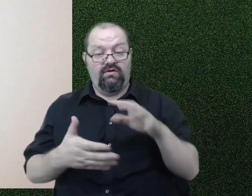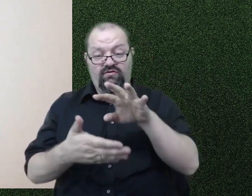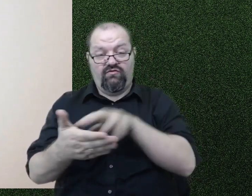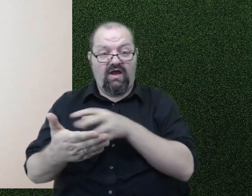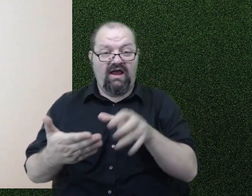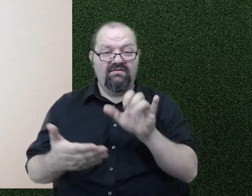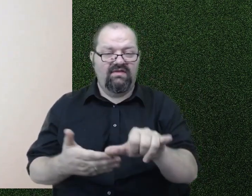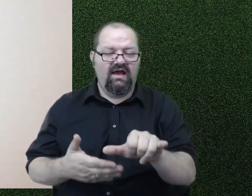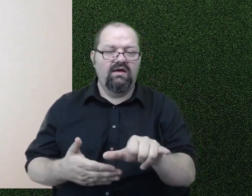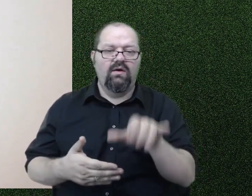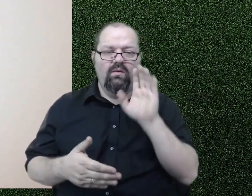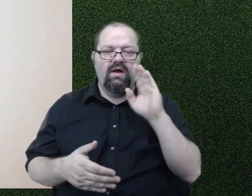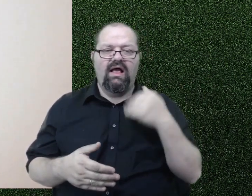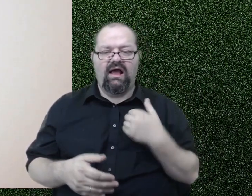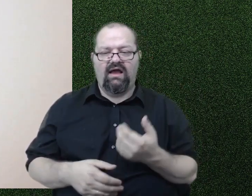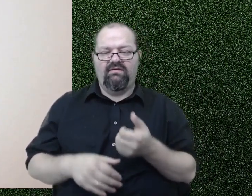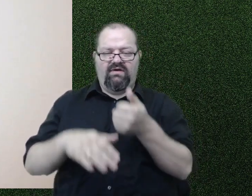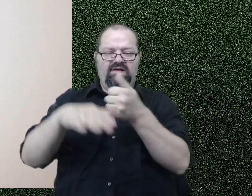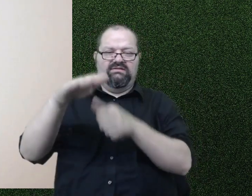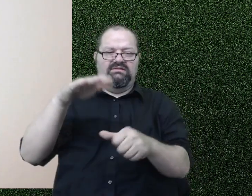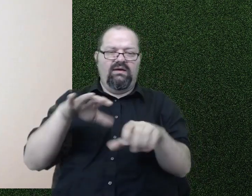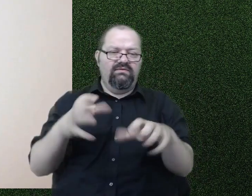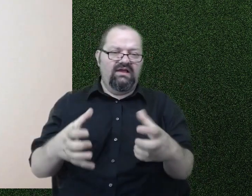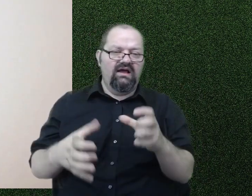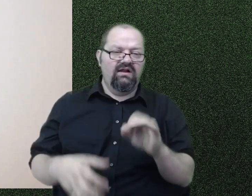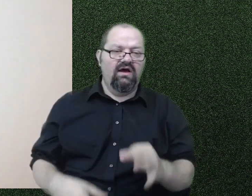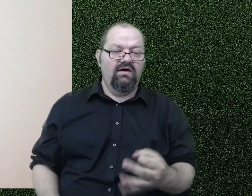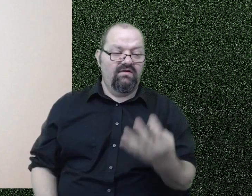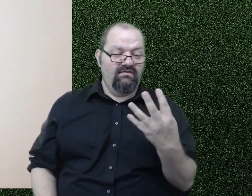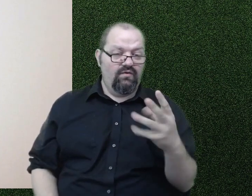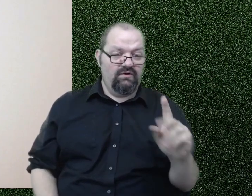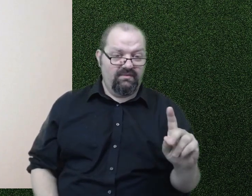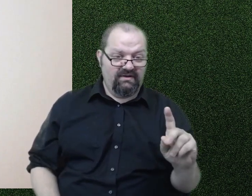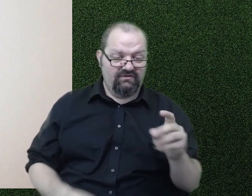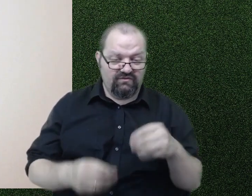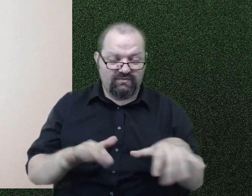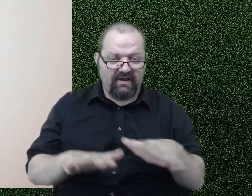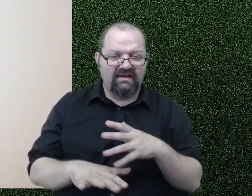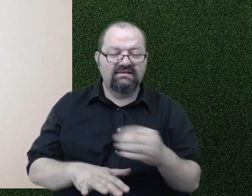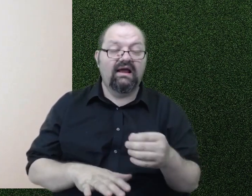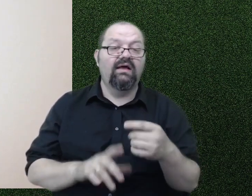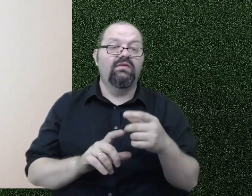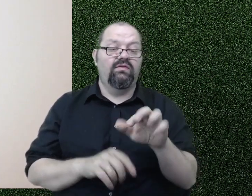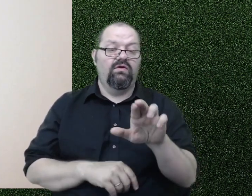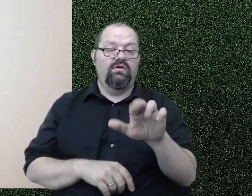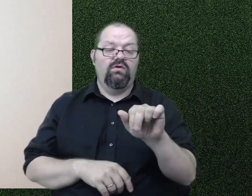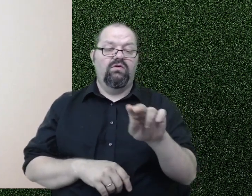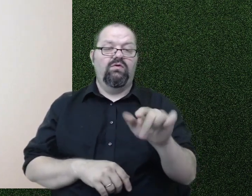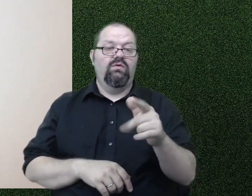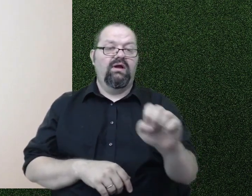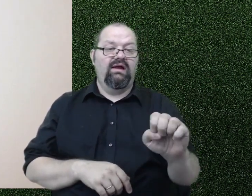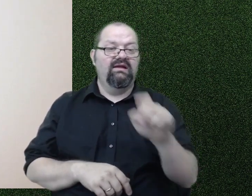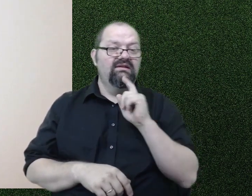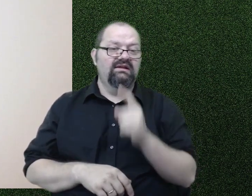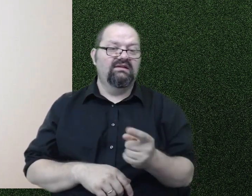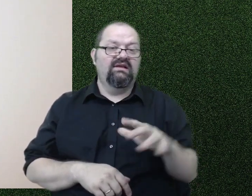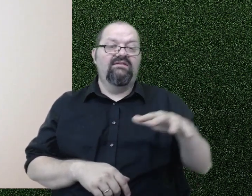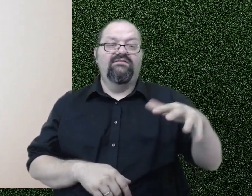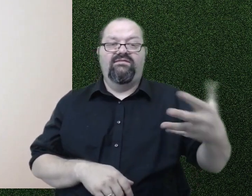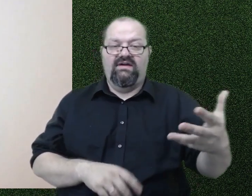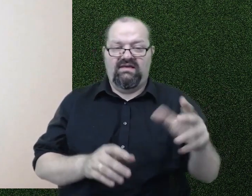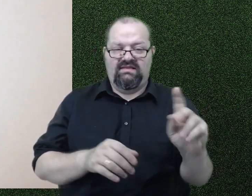a subset of 4-dimensional space, and the range is a real number. So if I want to graph it, I have to be in 5-dimensional space.